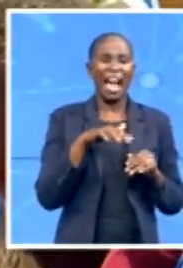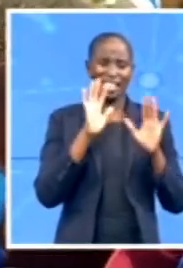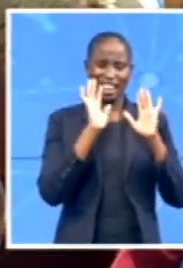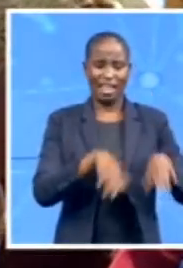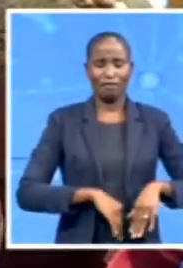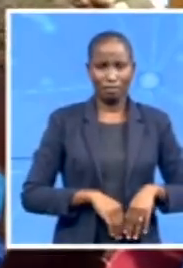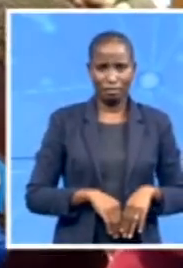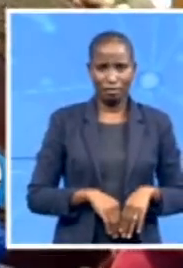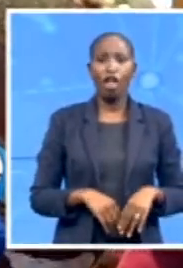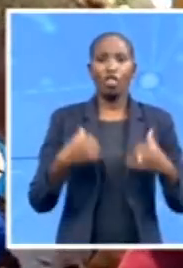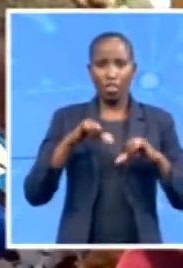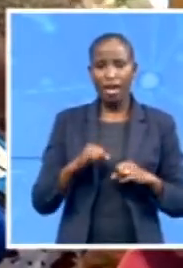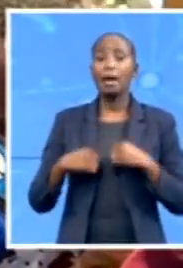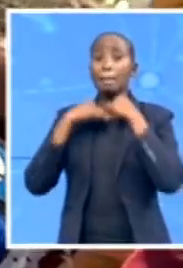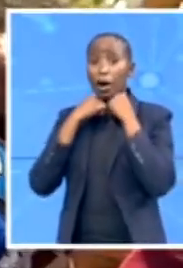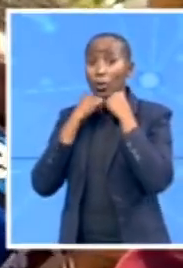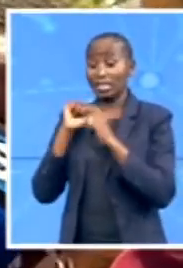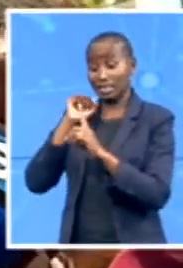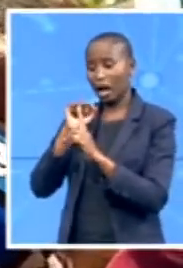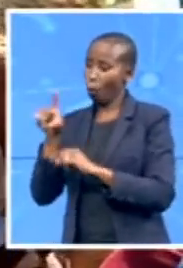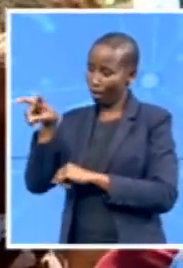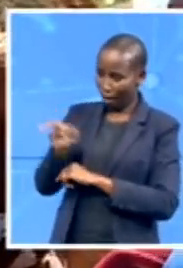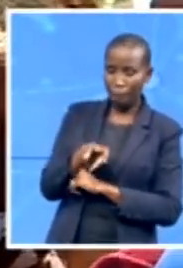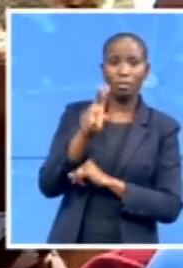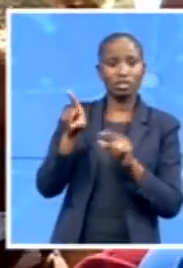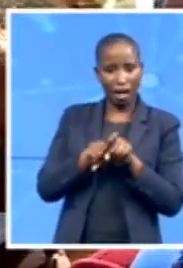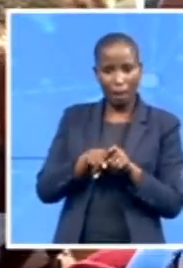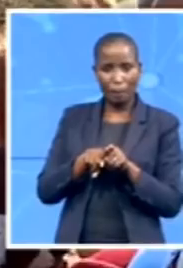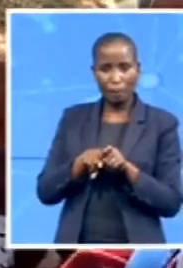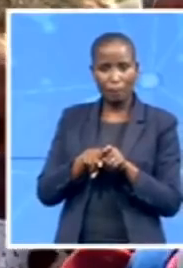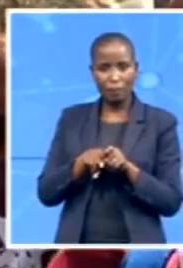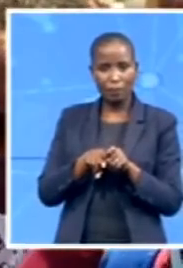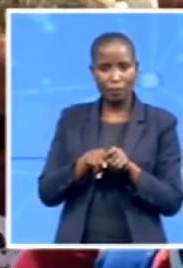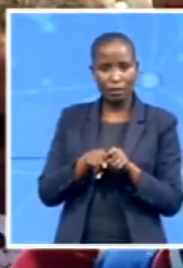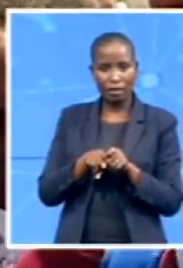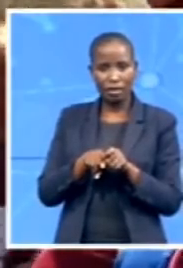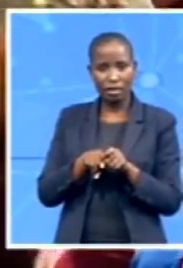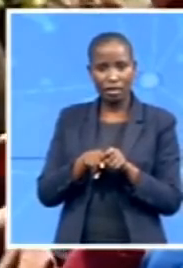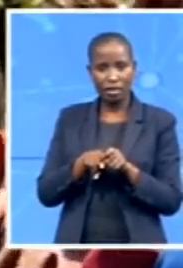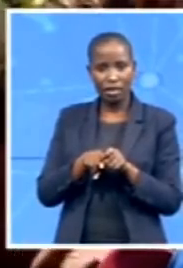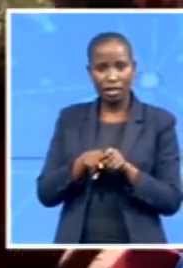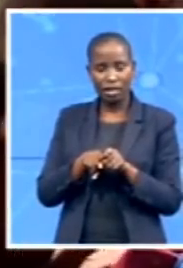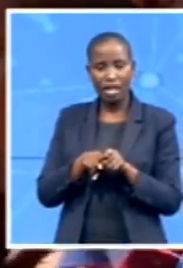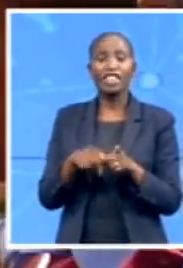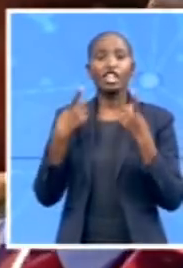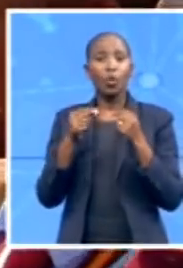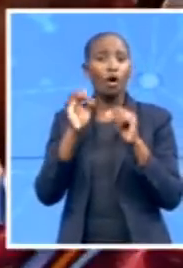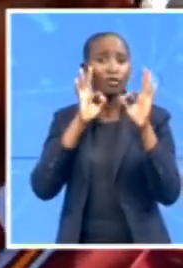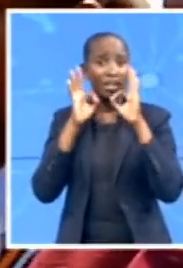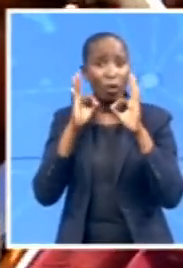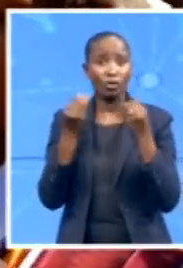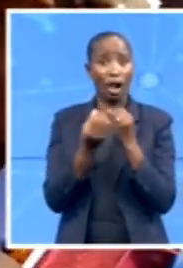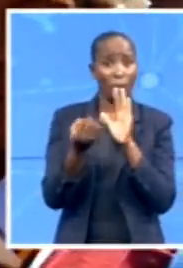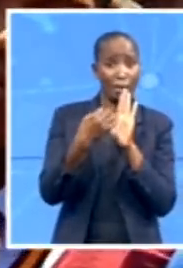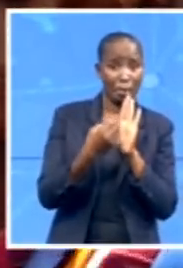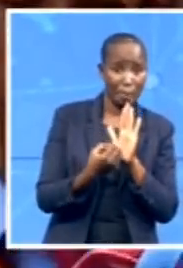in the situation. They went on Facebook, they posted things on Facebook, we reacted, we went and said, no, this is wrong what